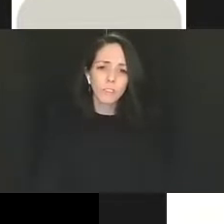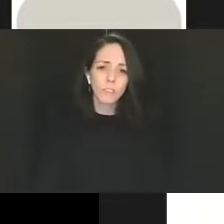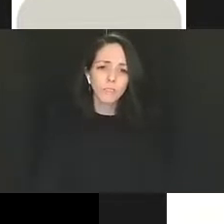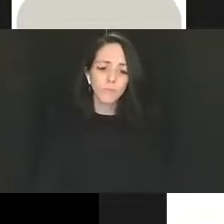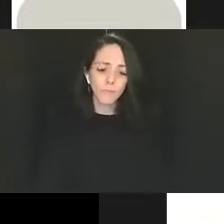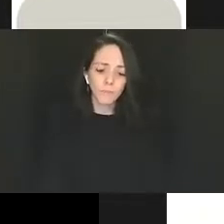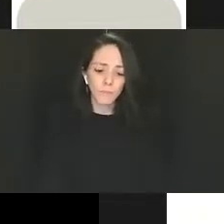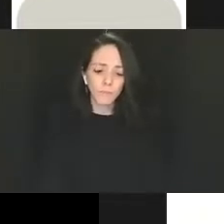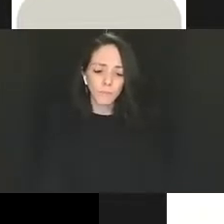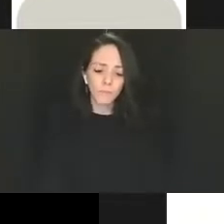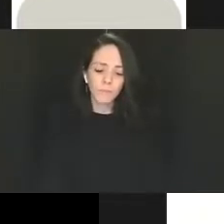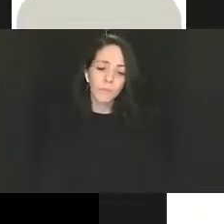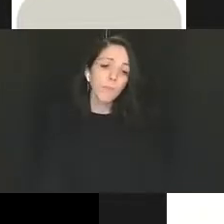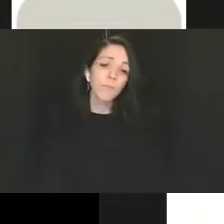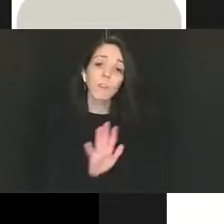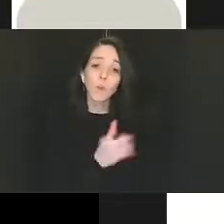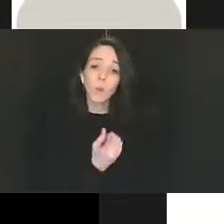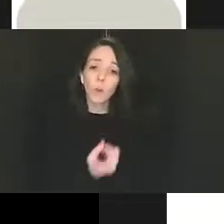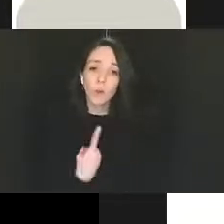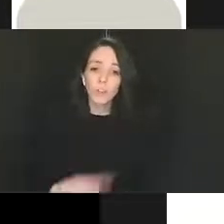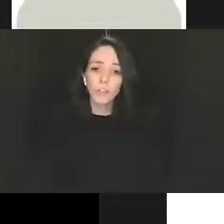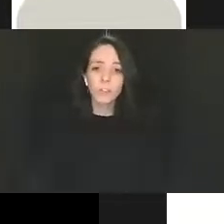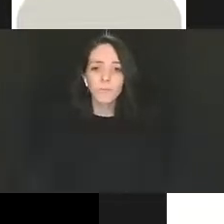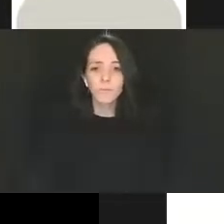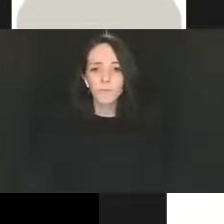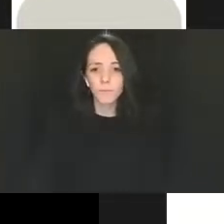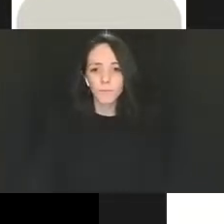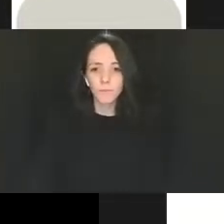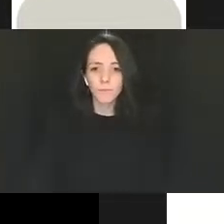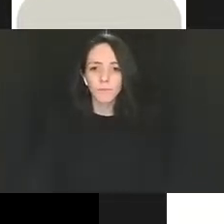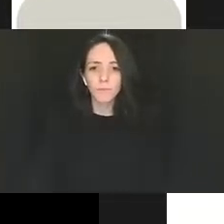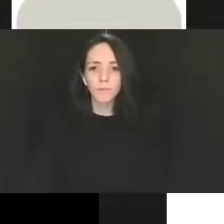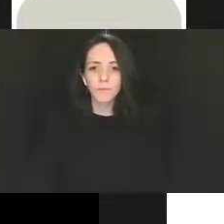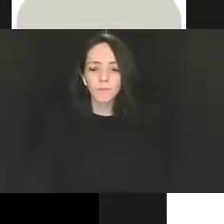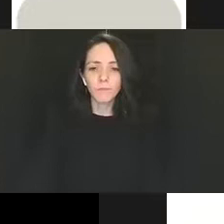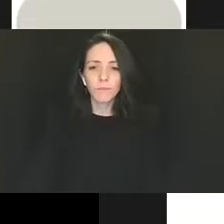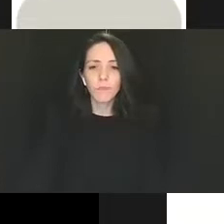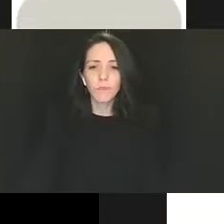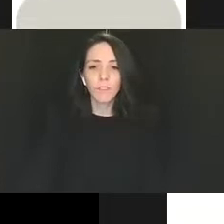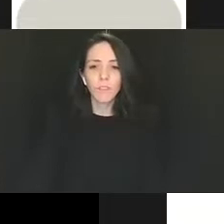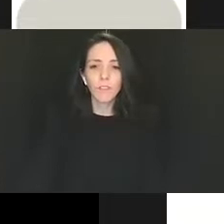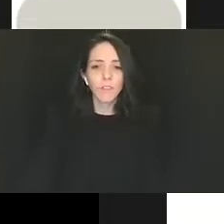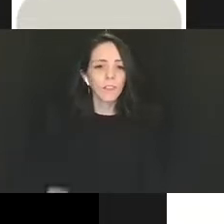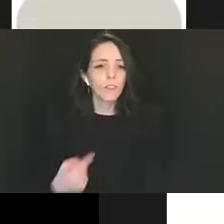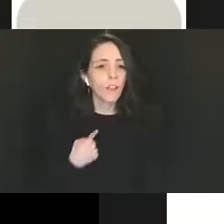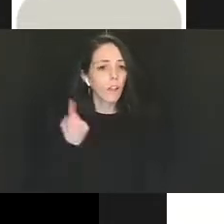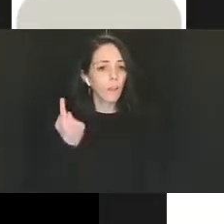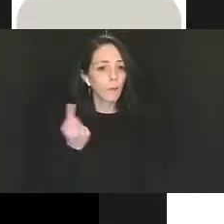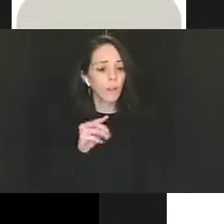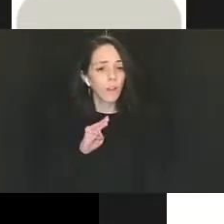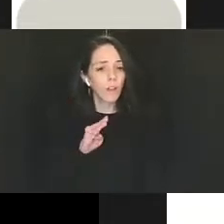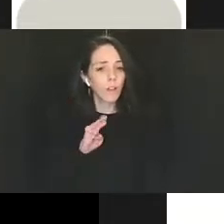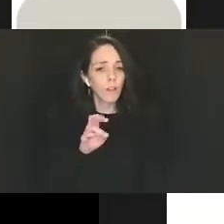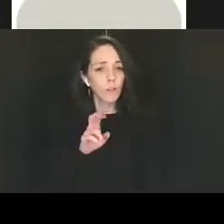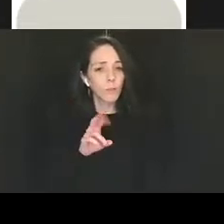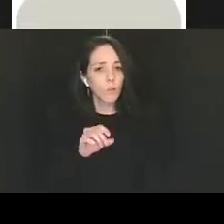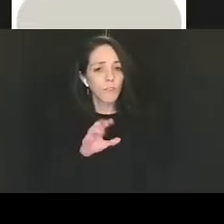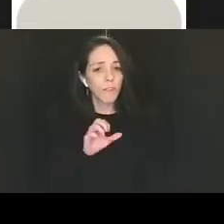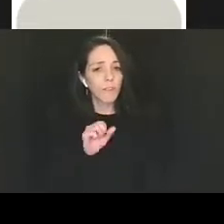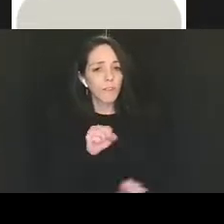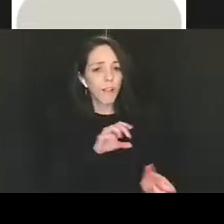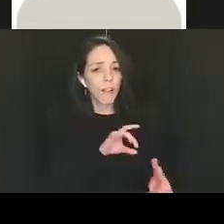In terms of your question, I'm wondering, Brenda, if this is something that we can connect Zakia